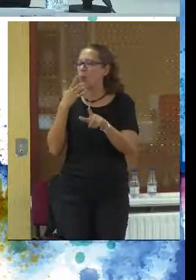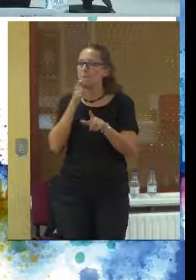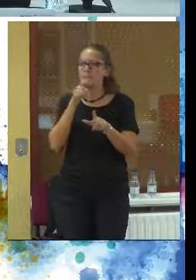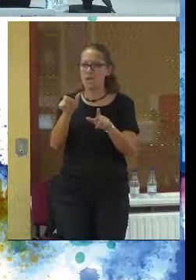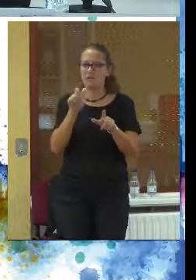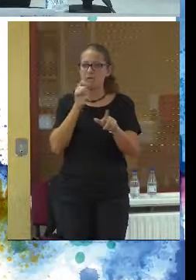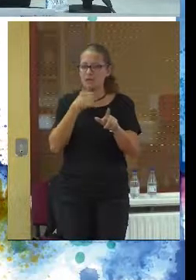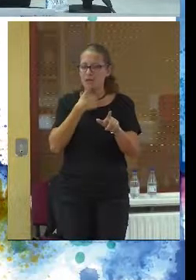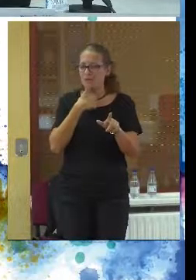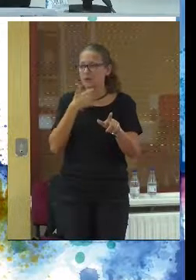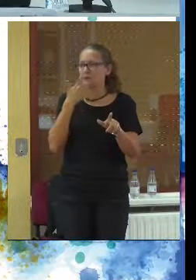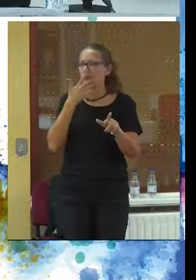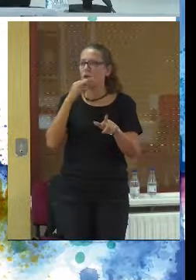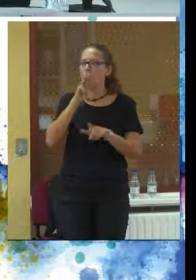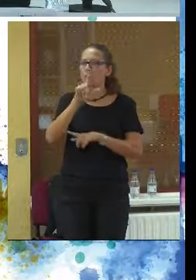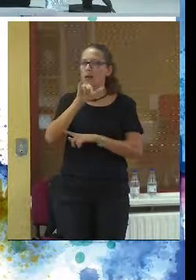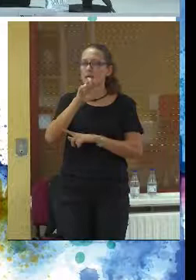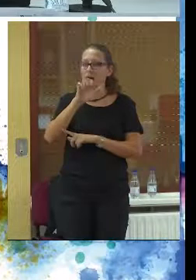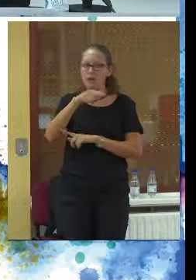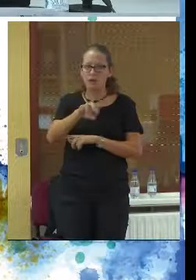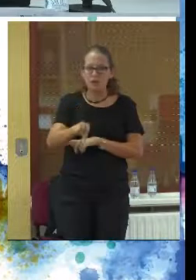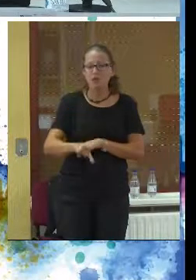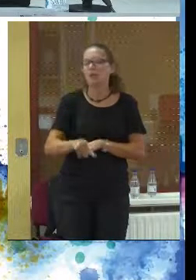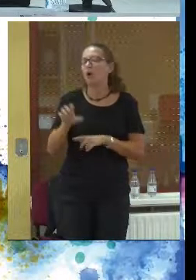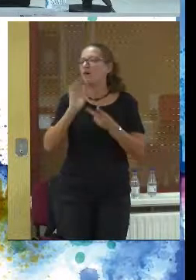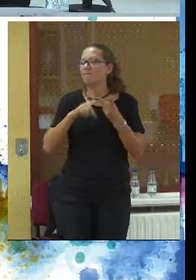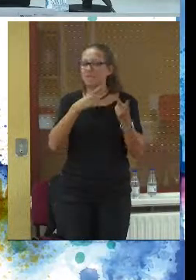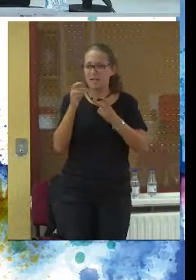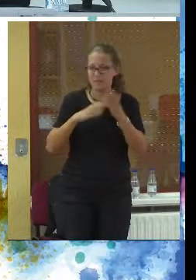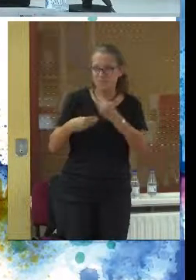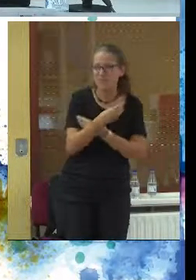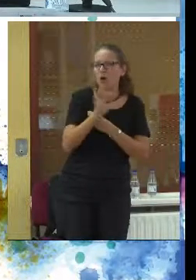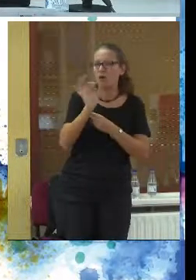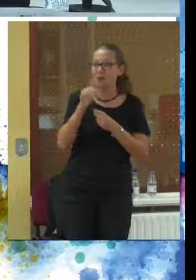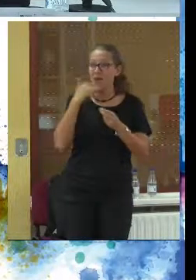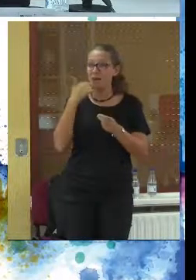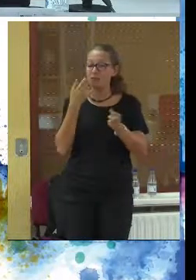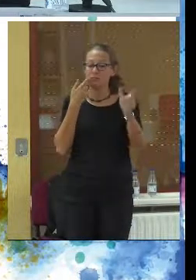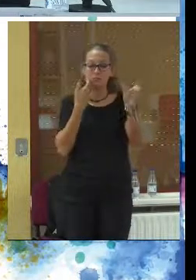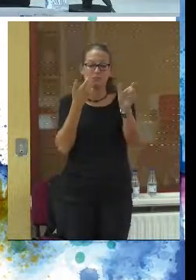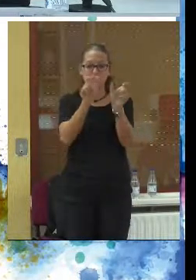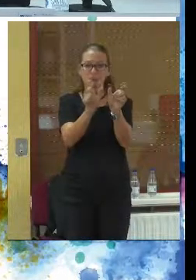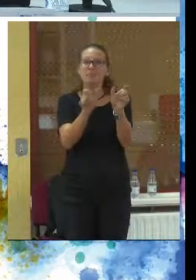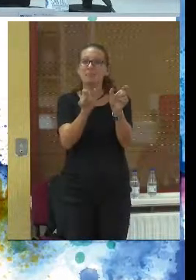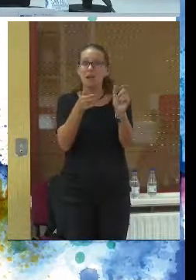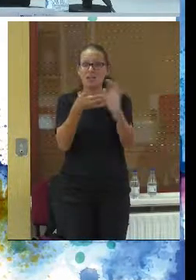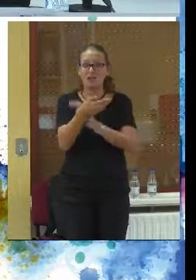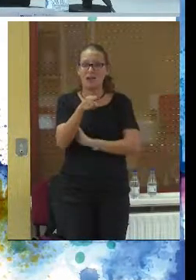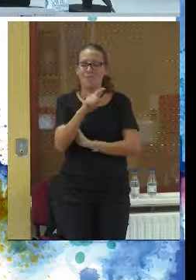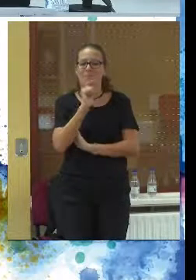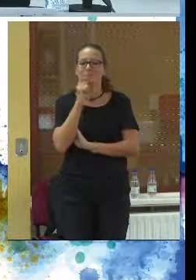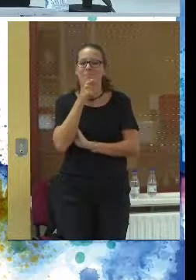with remarks, for example, and with a word fault or lack of